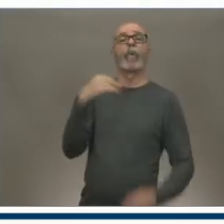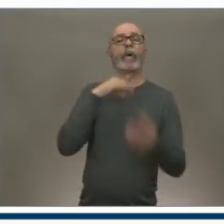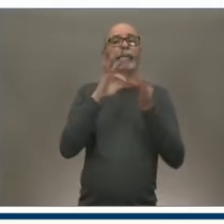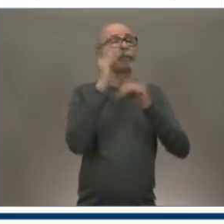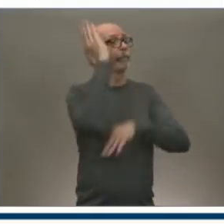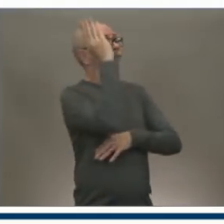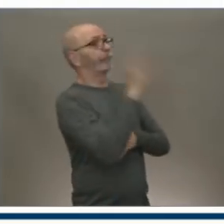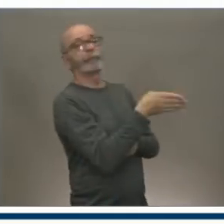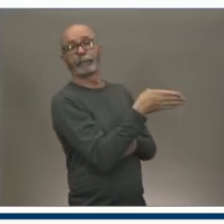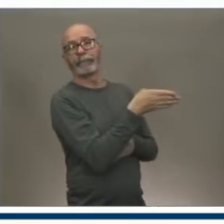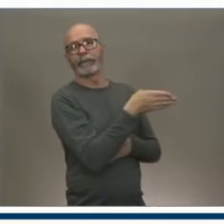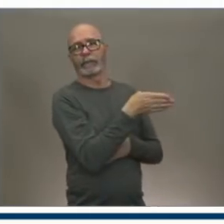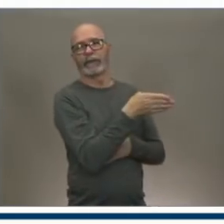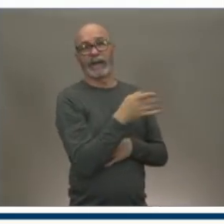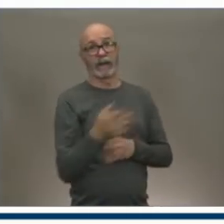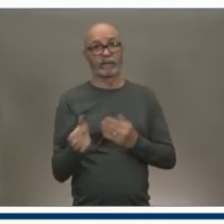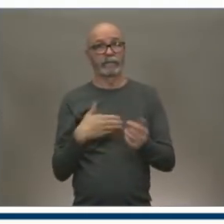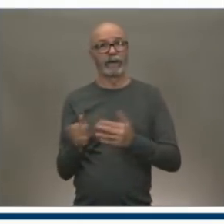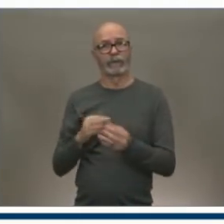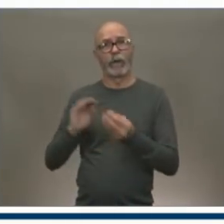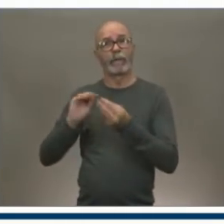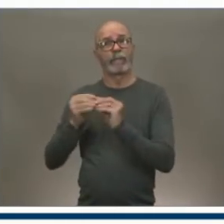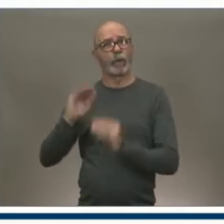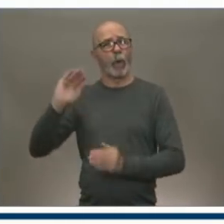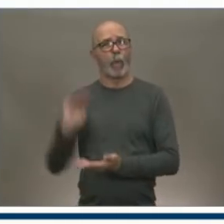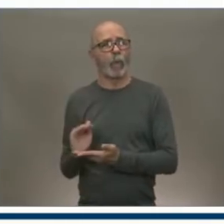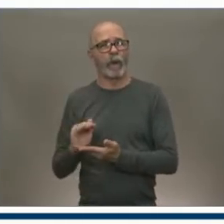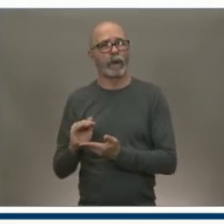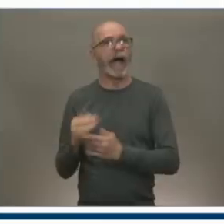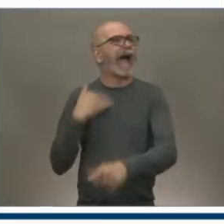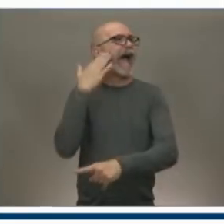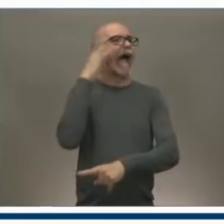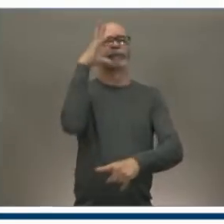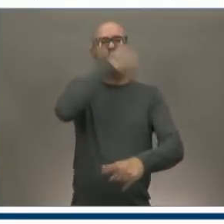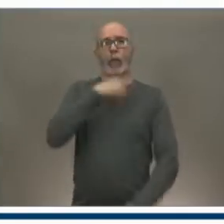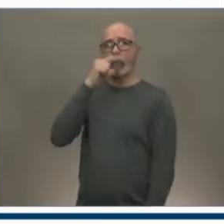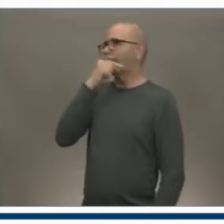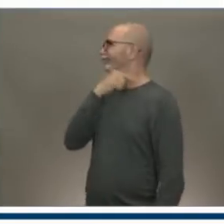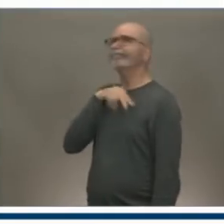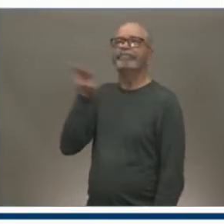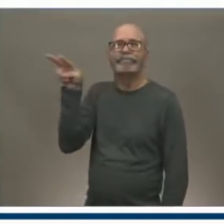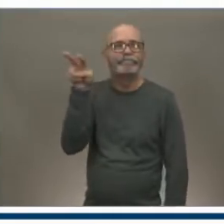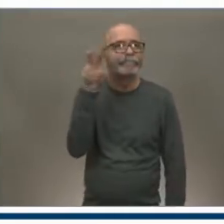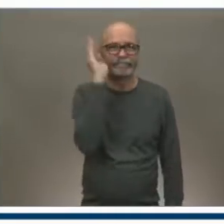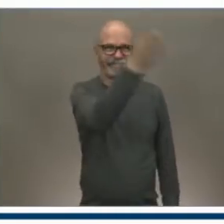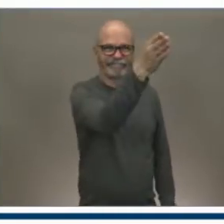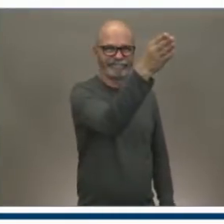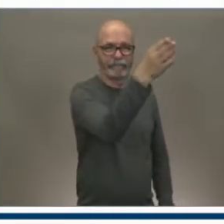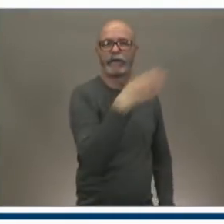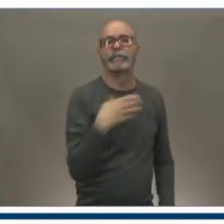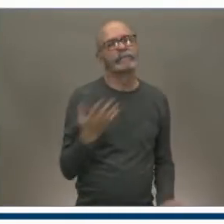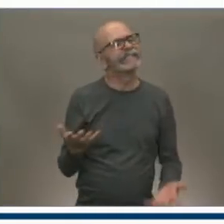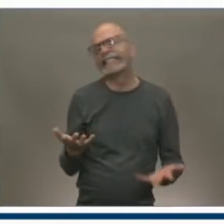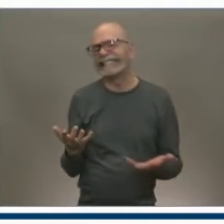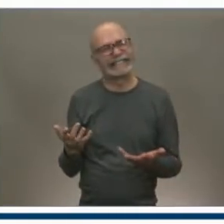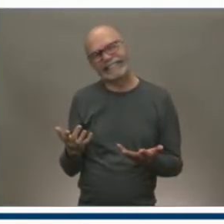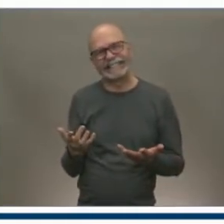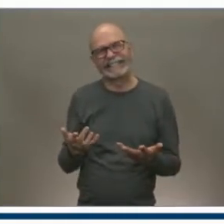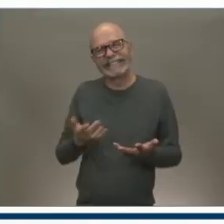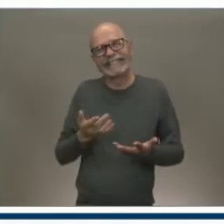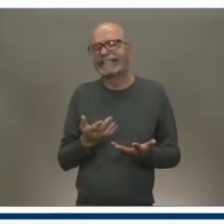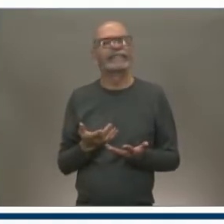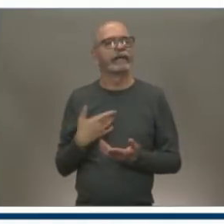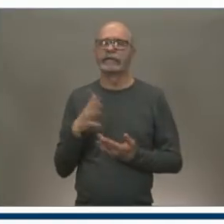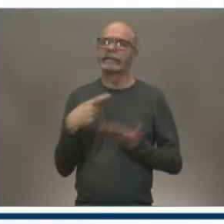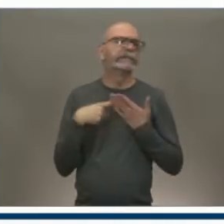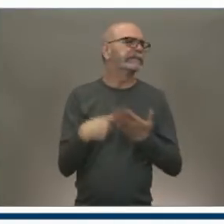a real risk of disclosing somebody's personal identity through that. But those are ongoing conversations we're having here, and we're involved